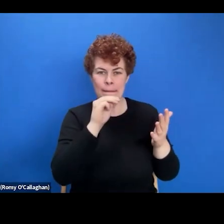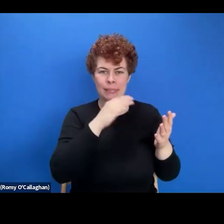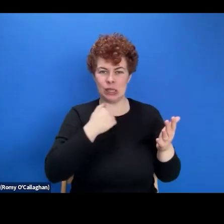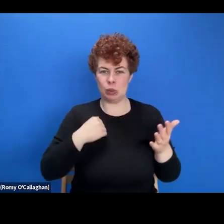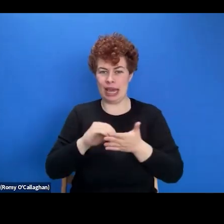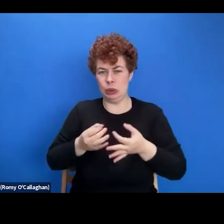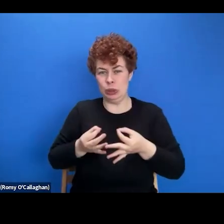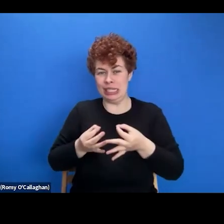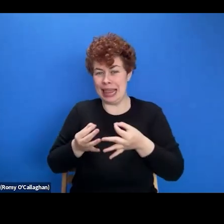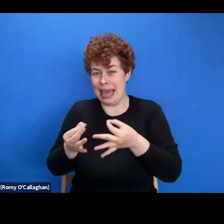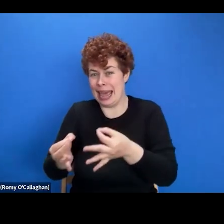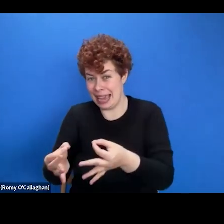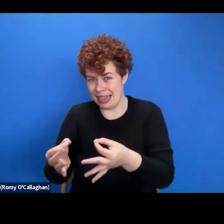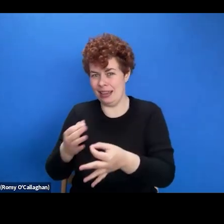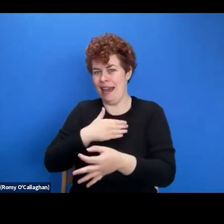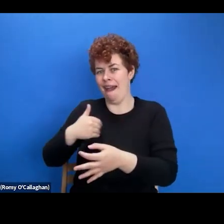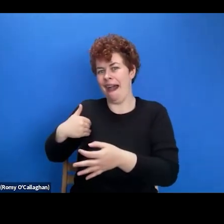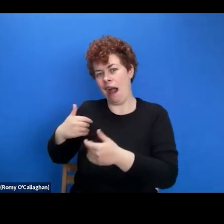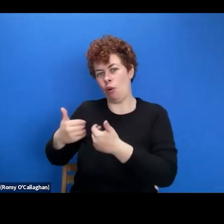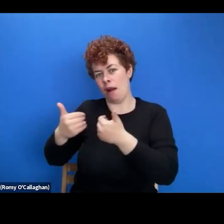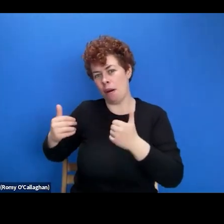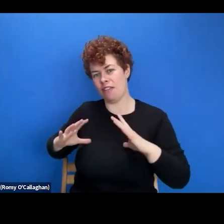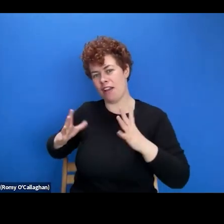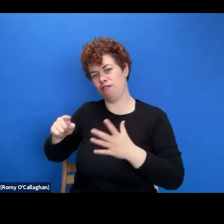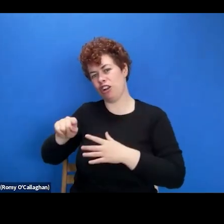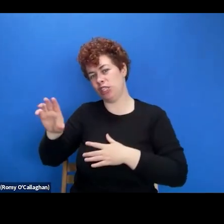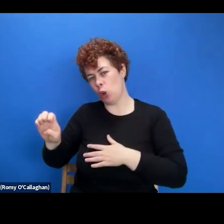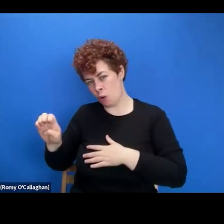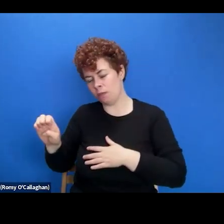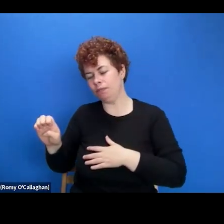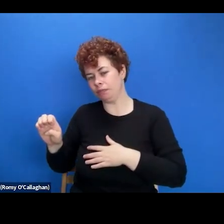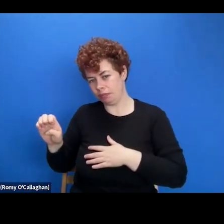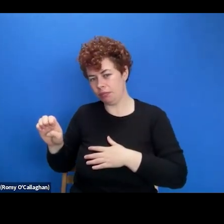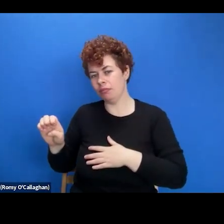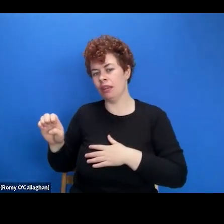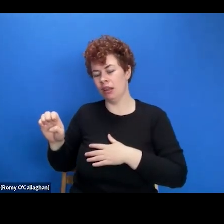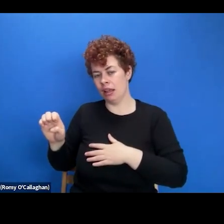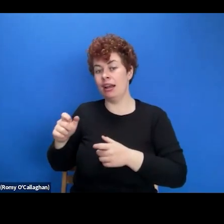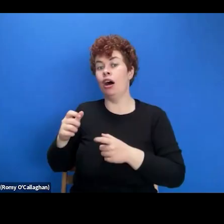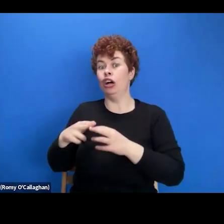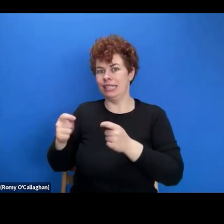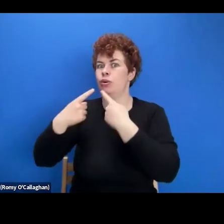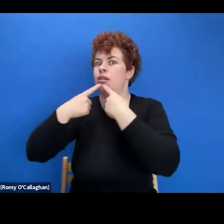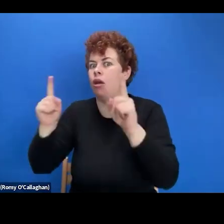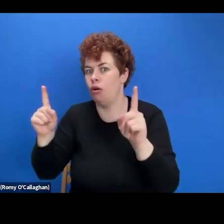that from when we first started working on it to when it actually then was launched, our declaration.